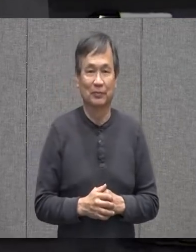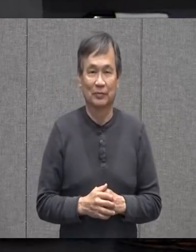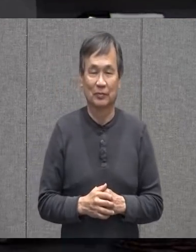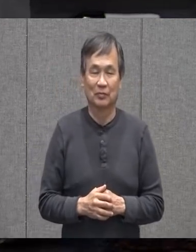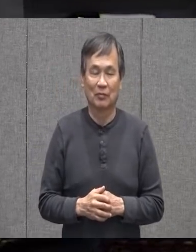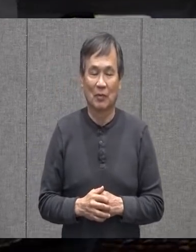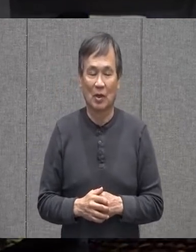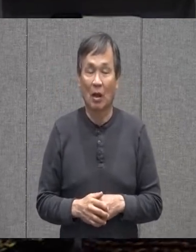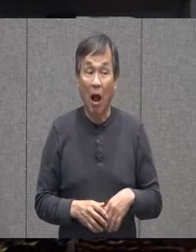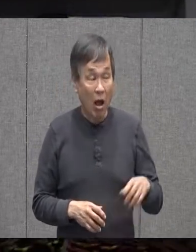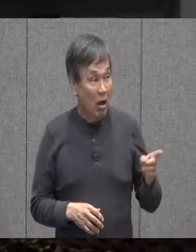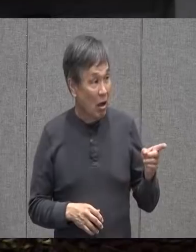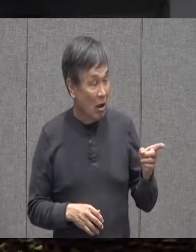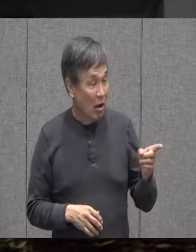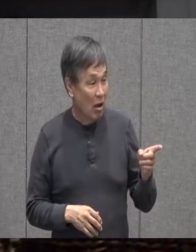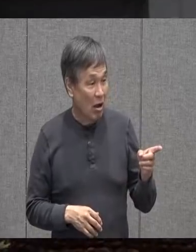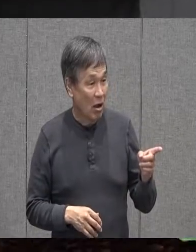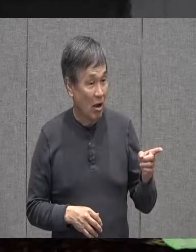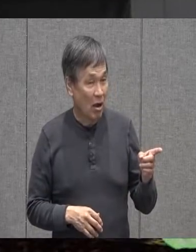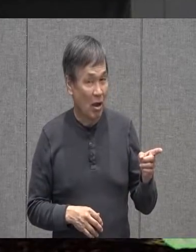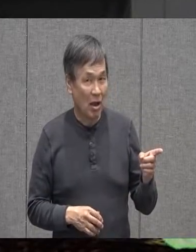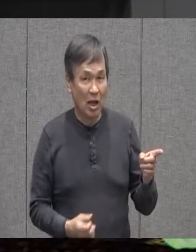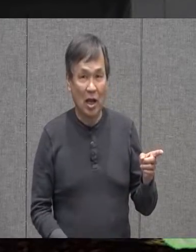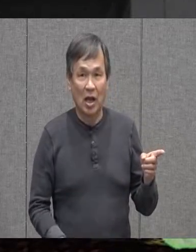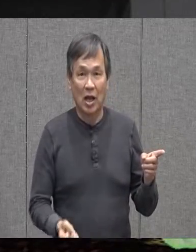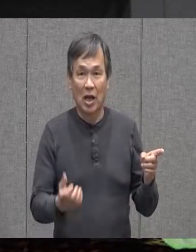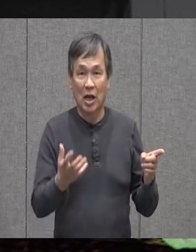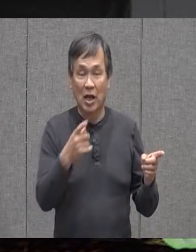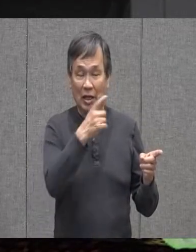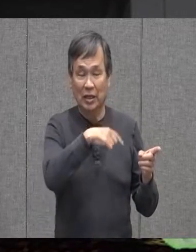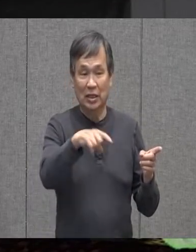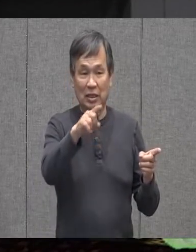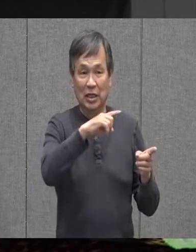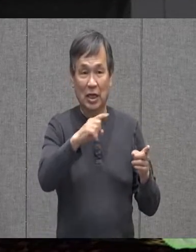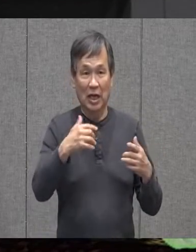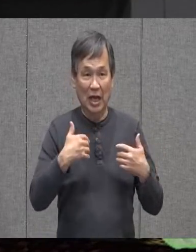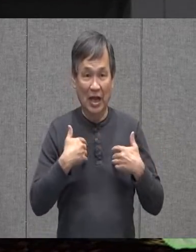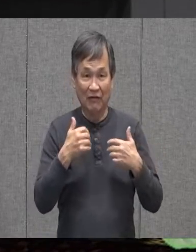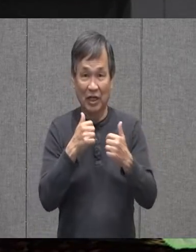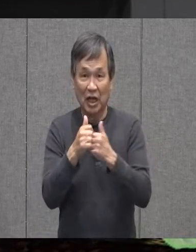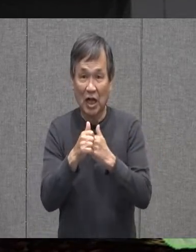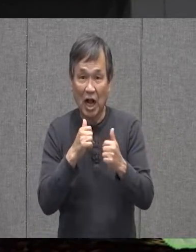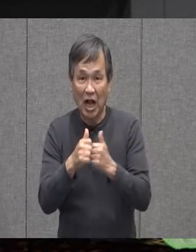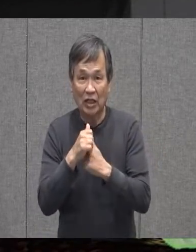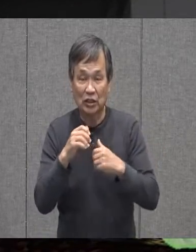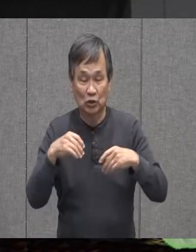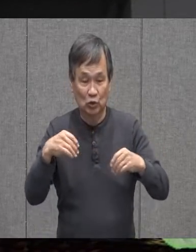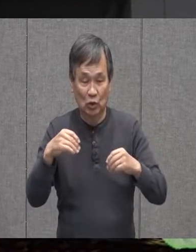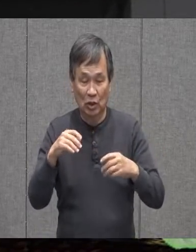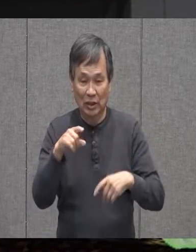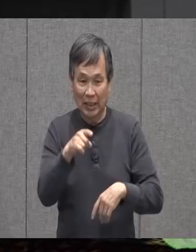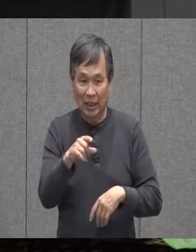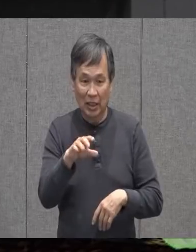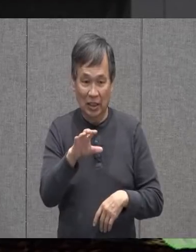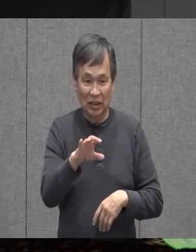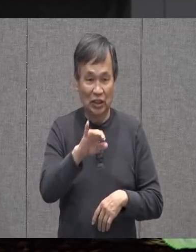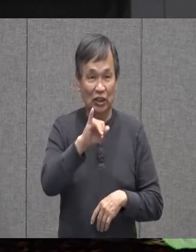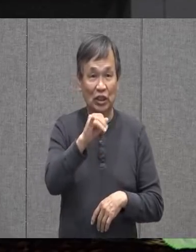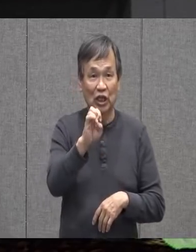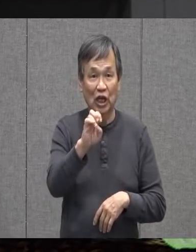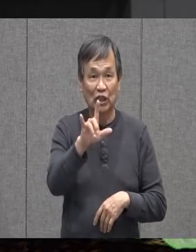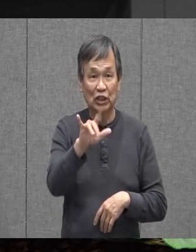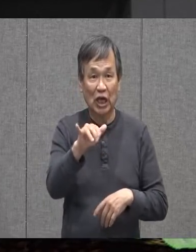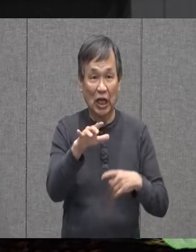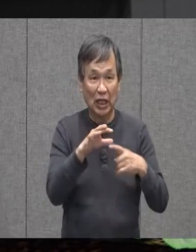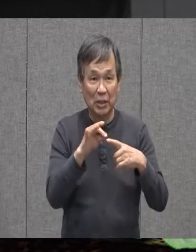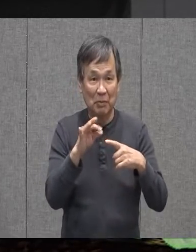Hey, look at this. Planet Toys is having a contest. Whoever guesses the correct number of jelly beans in the jar